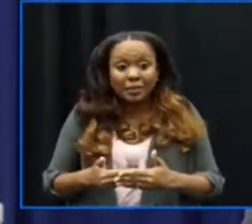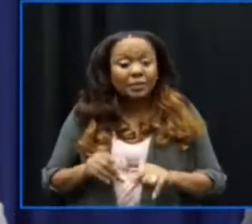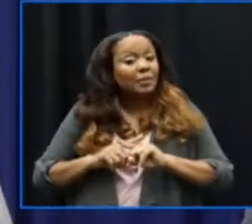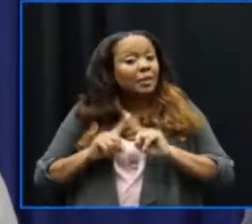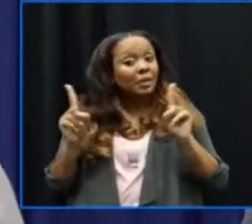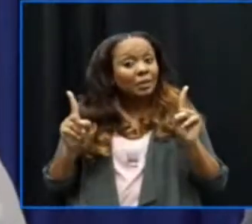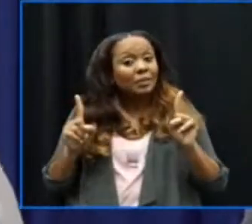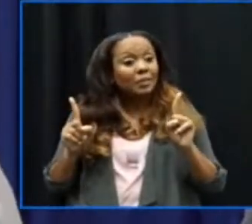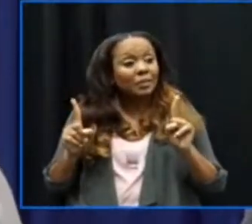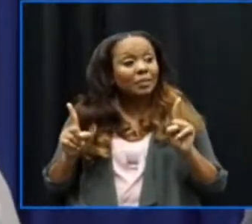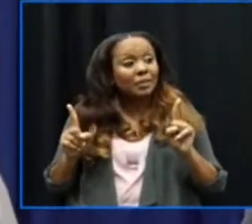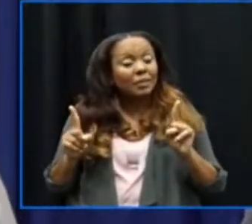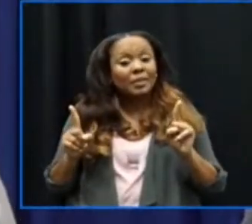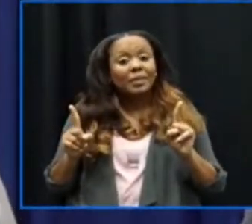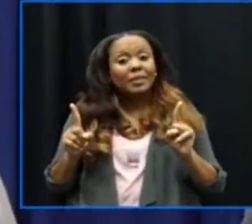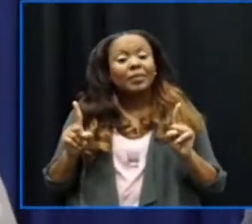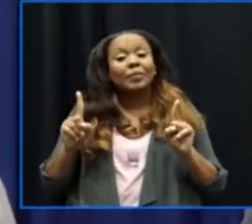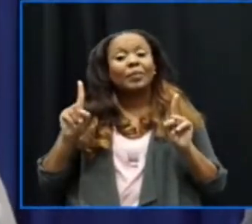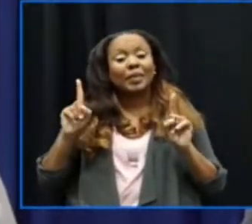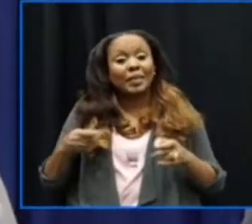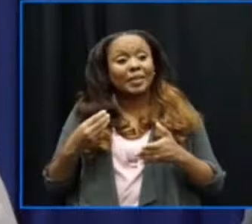consequences. Thirdly,